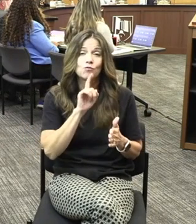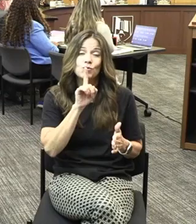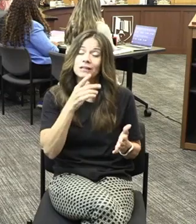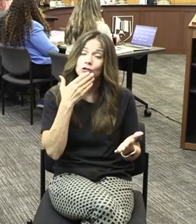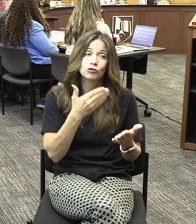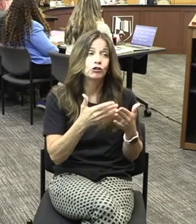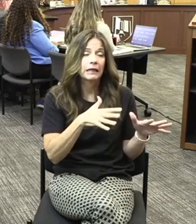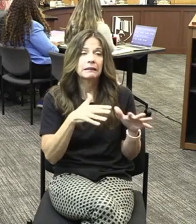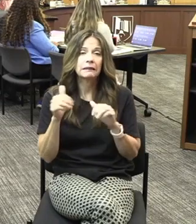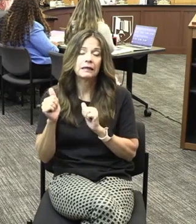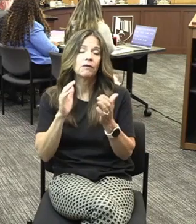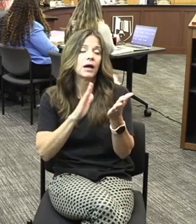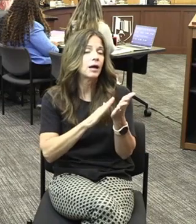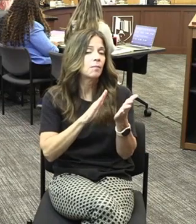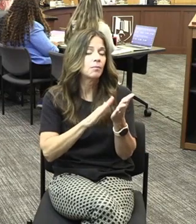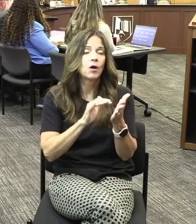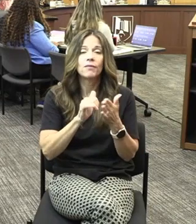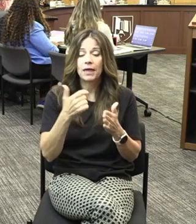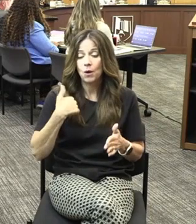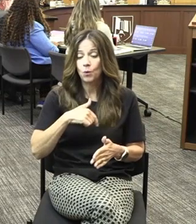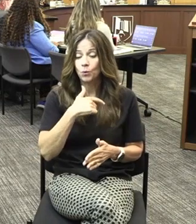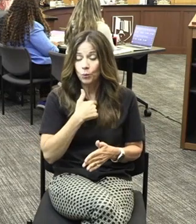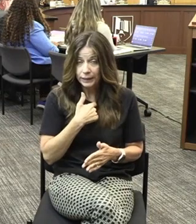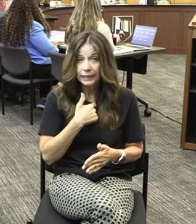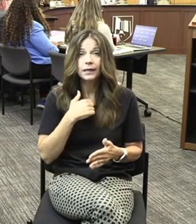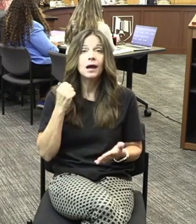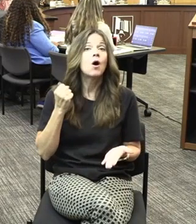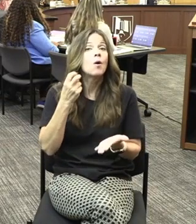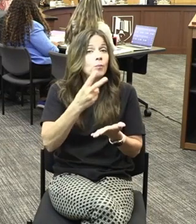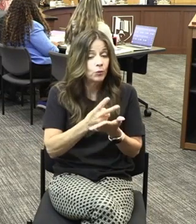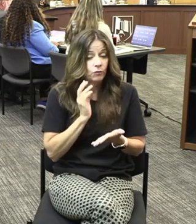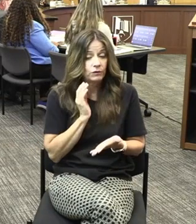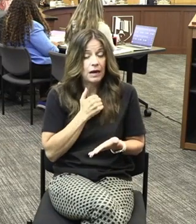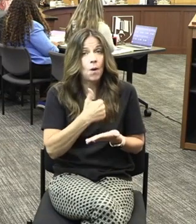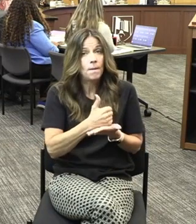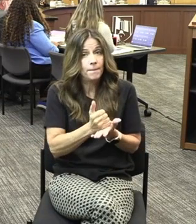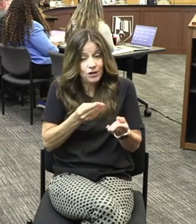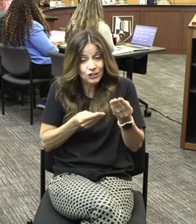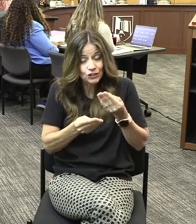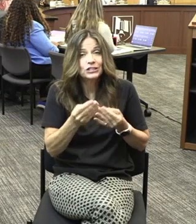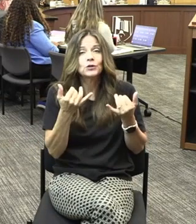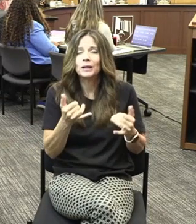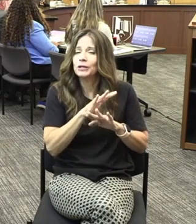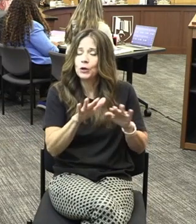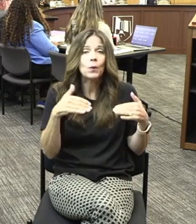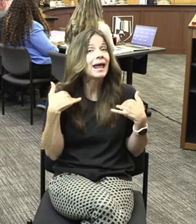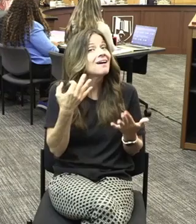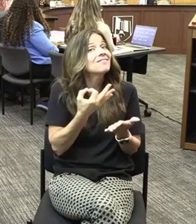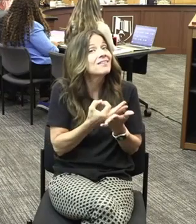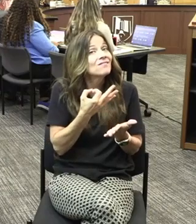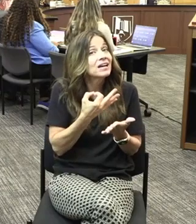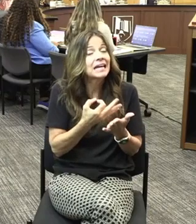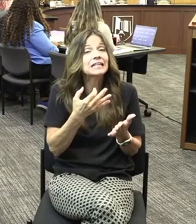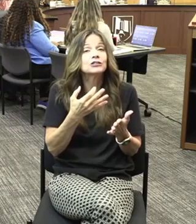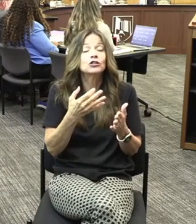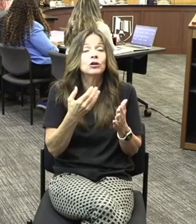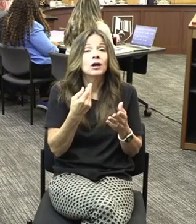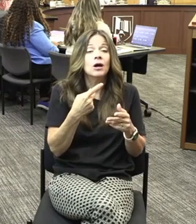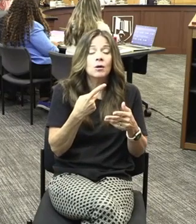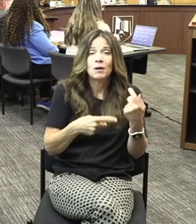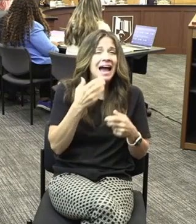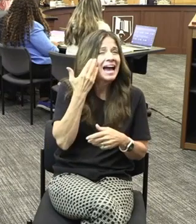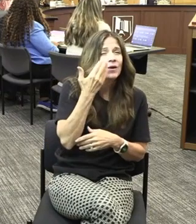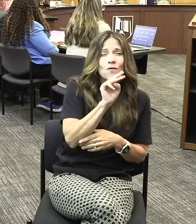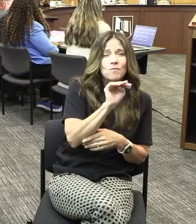I applaud the fact that we approved our budget today. We do not have the financial problems, and I don't even know if Michigan State did at this